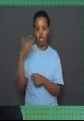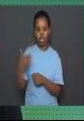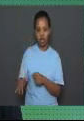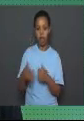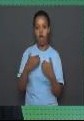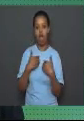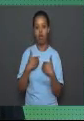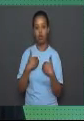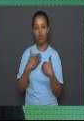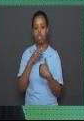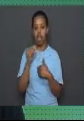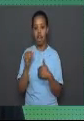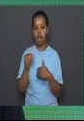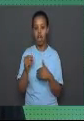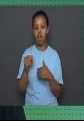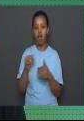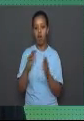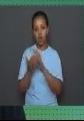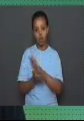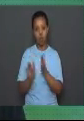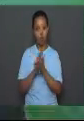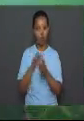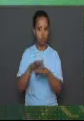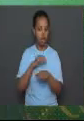and positions on the paper.